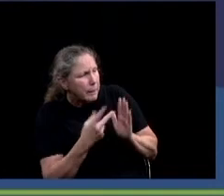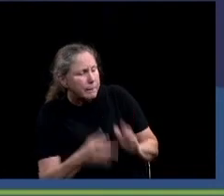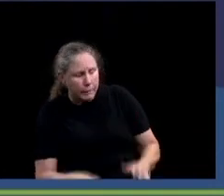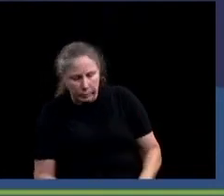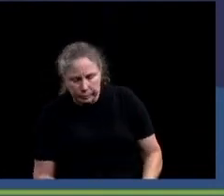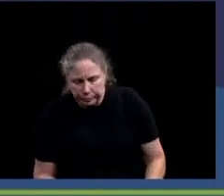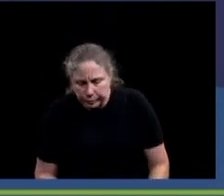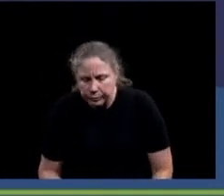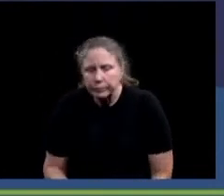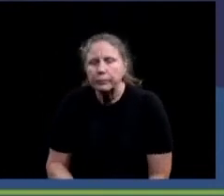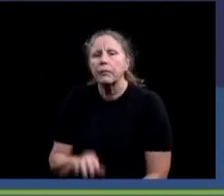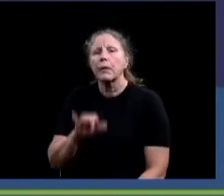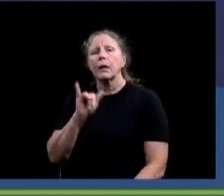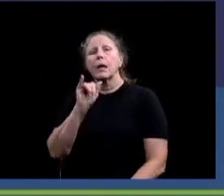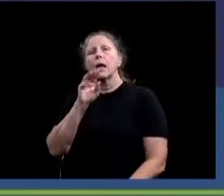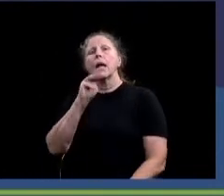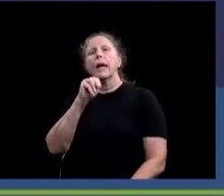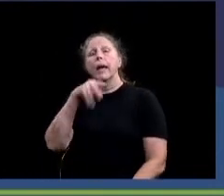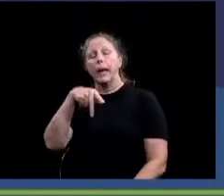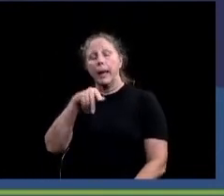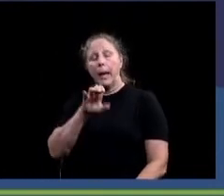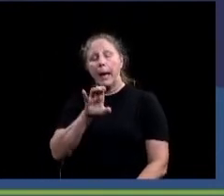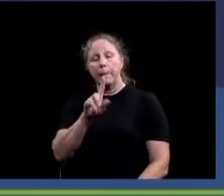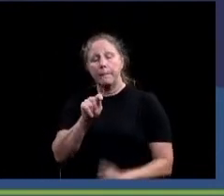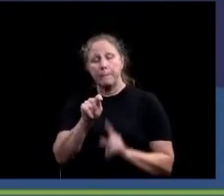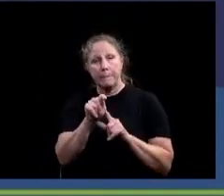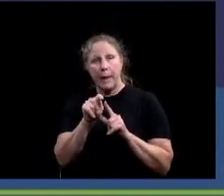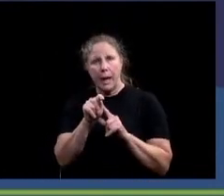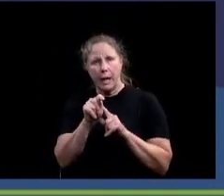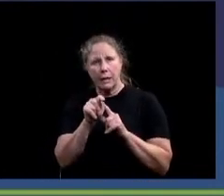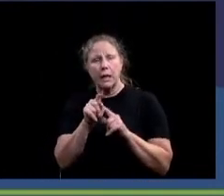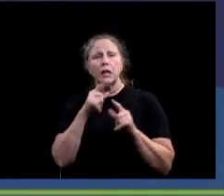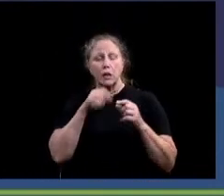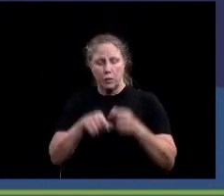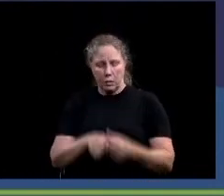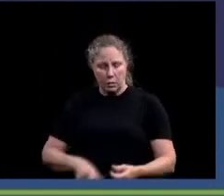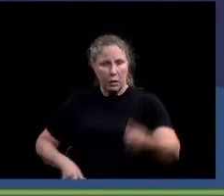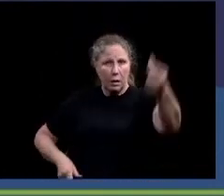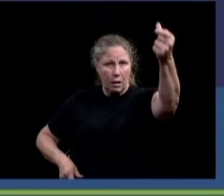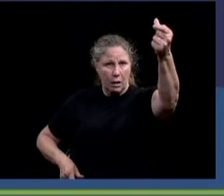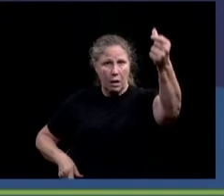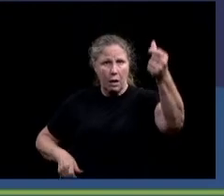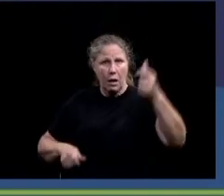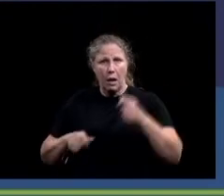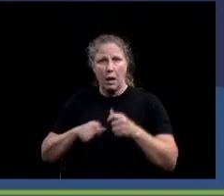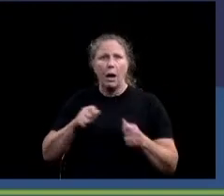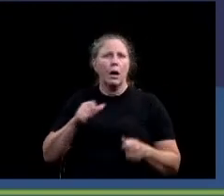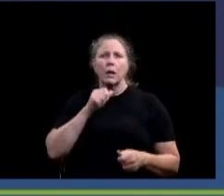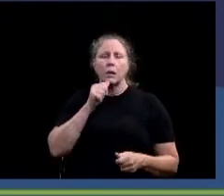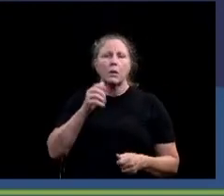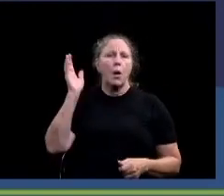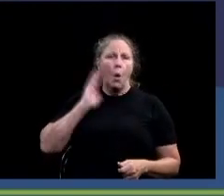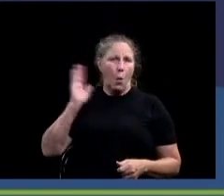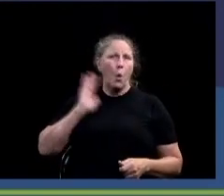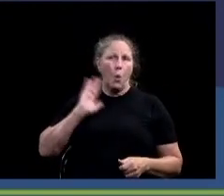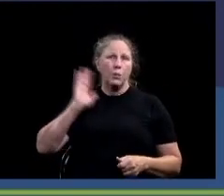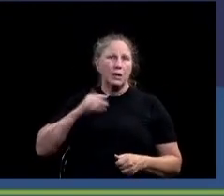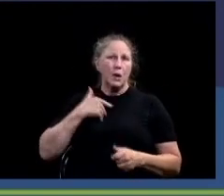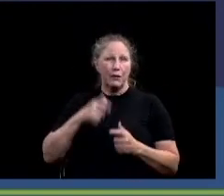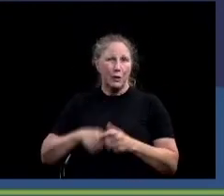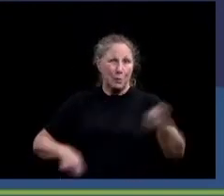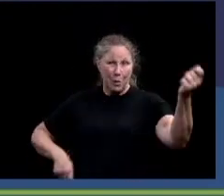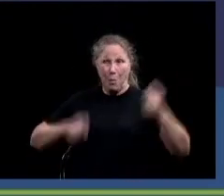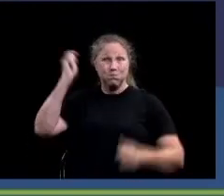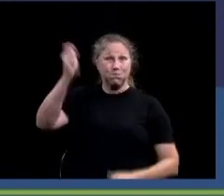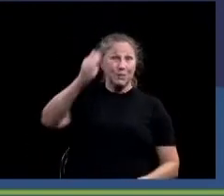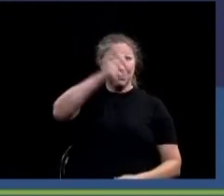ASP expandable baton. We don't use the old PR-24 batons like they did in the old days, but some of our officers do